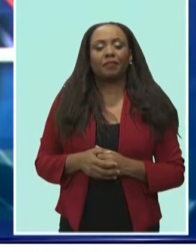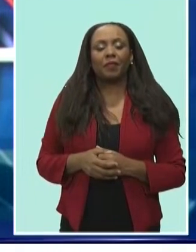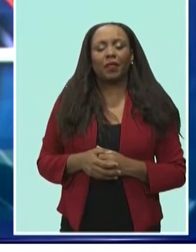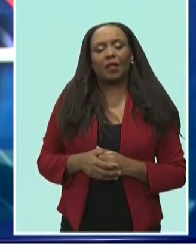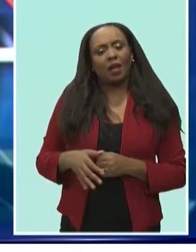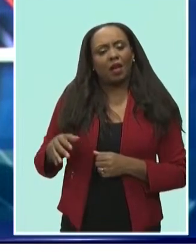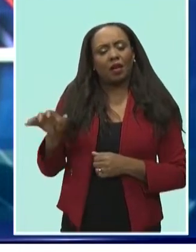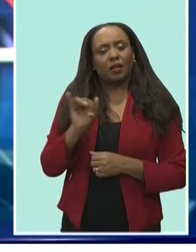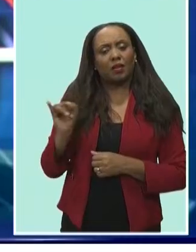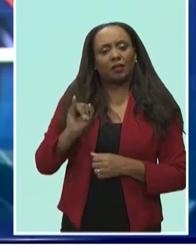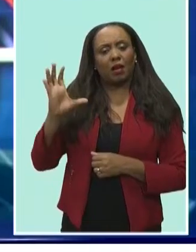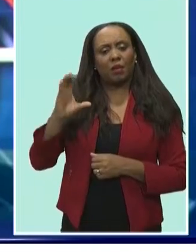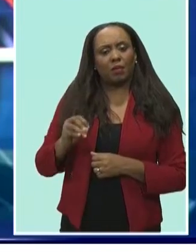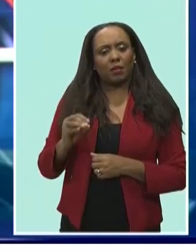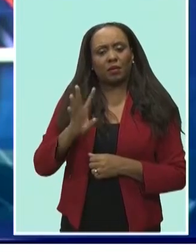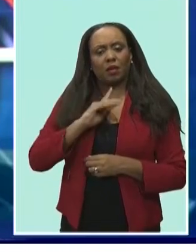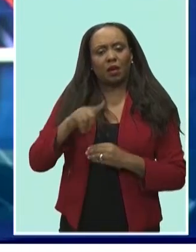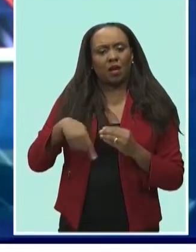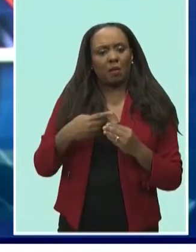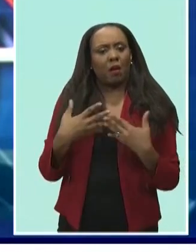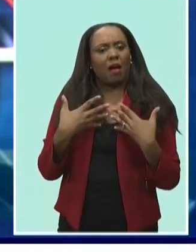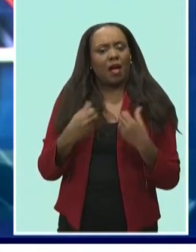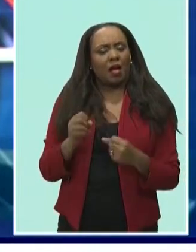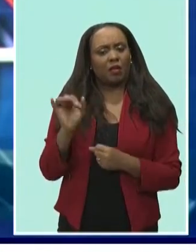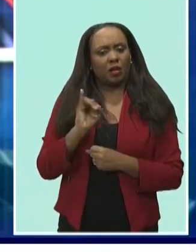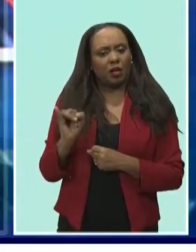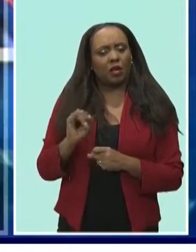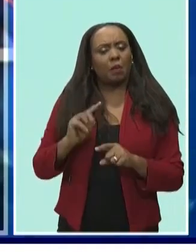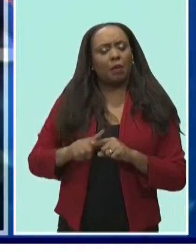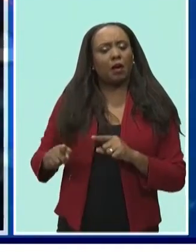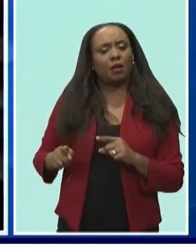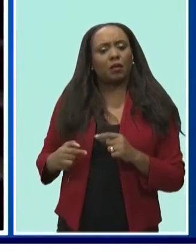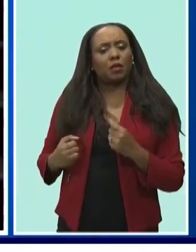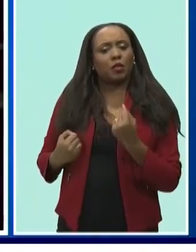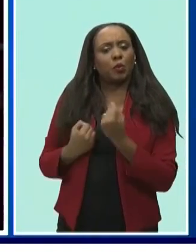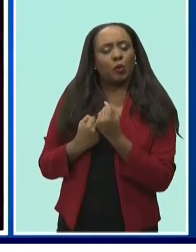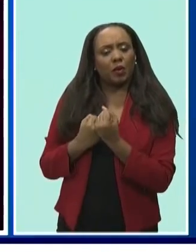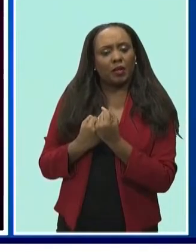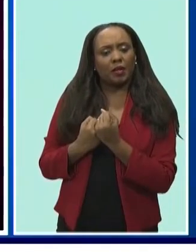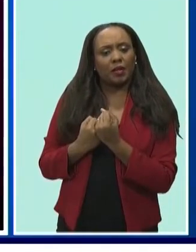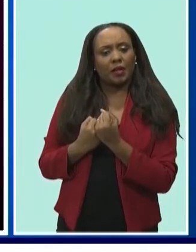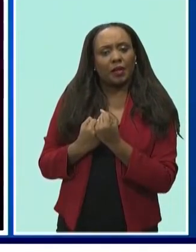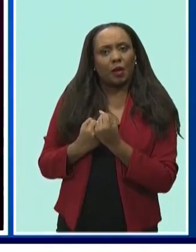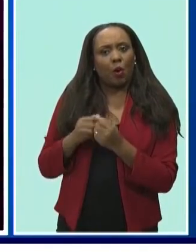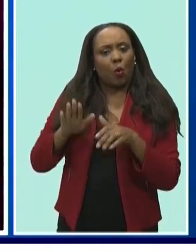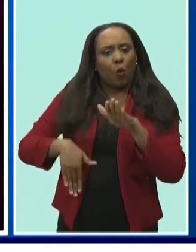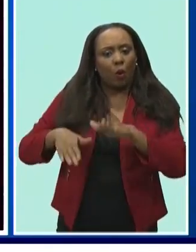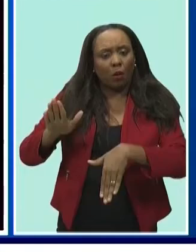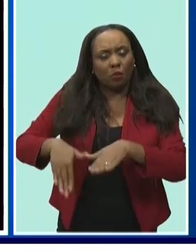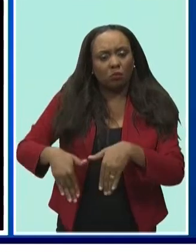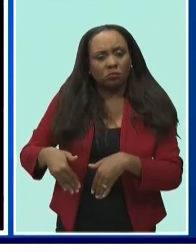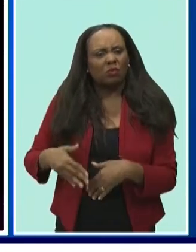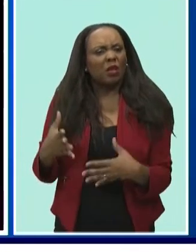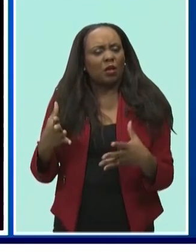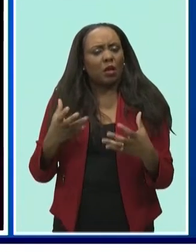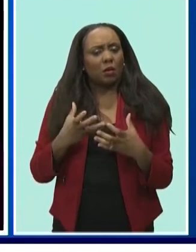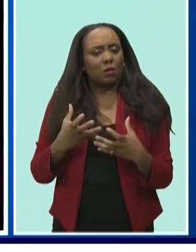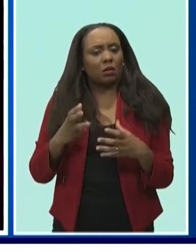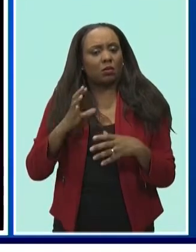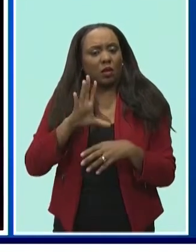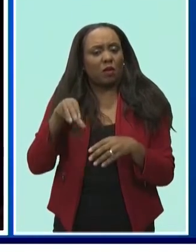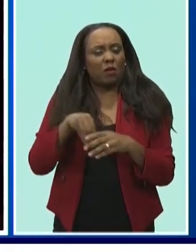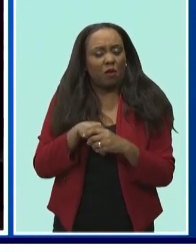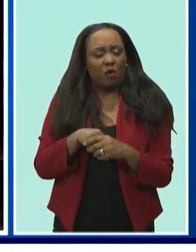comes to health insurance, they're also walking the walk. In an effort to continue promoting practices and activities that promote longevity, the